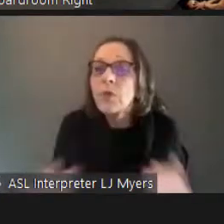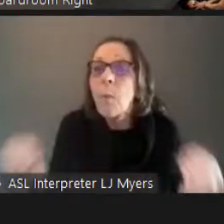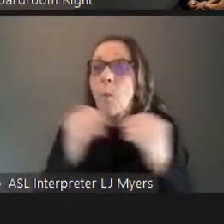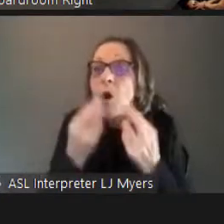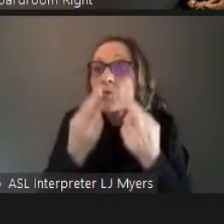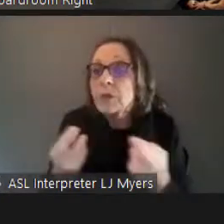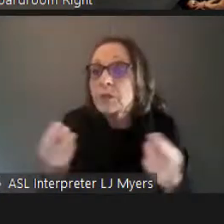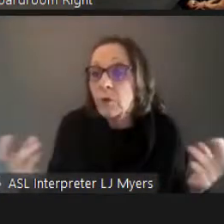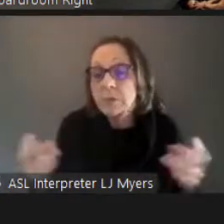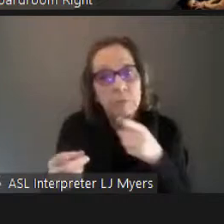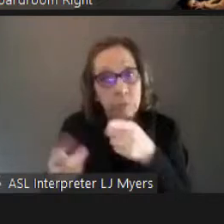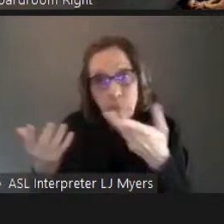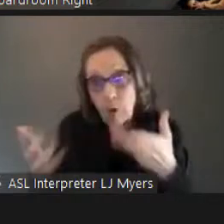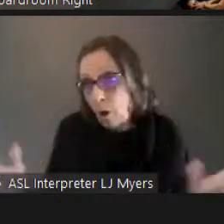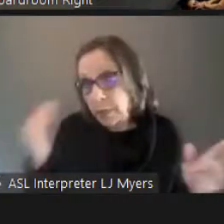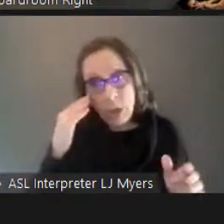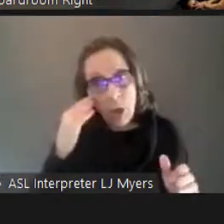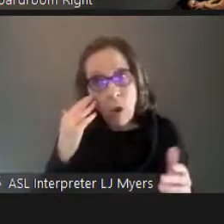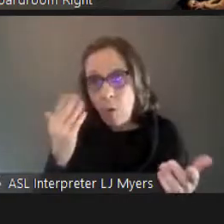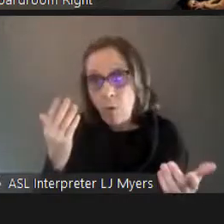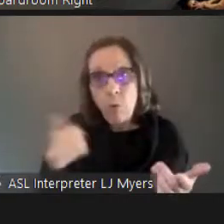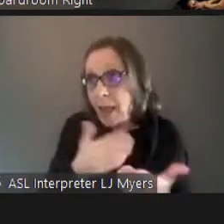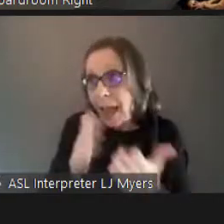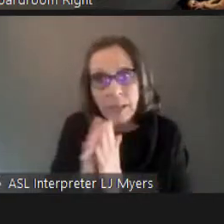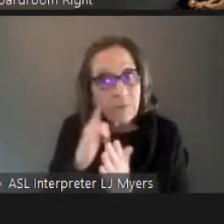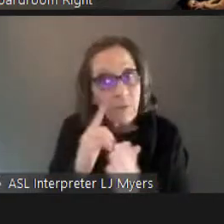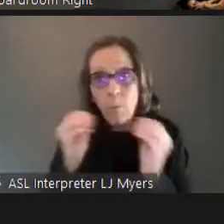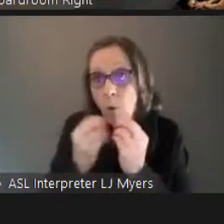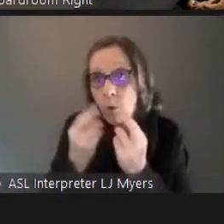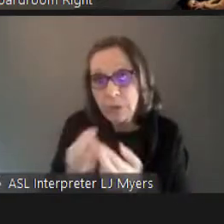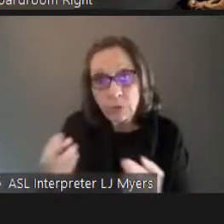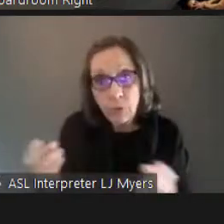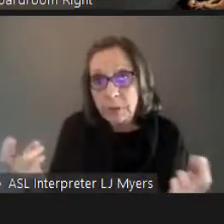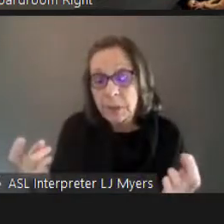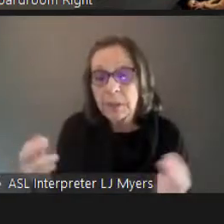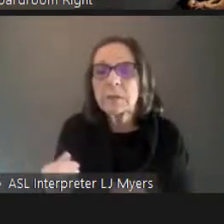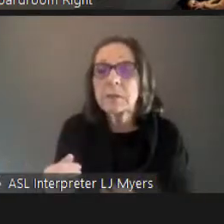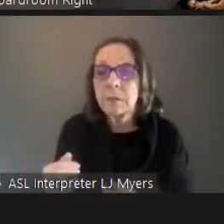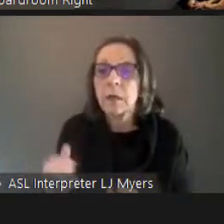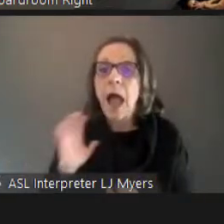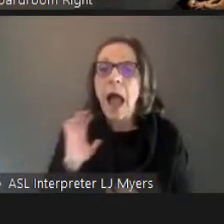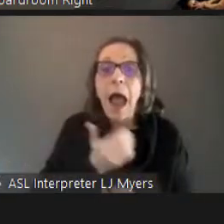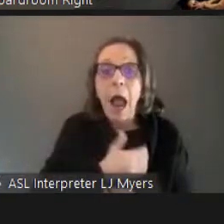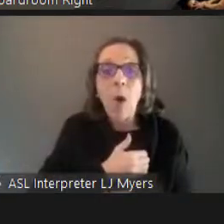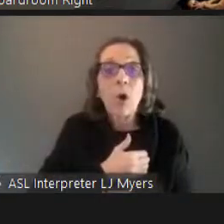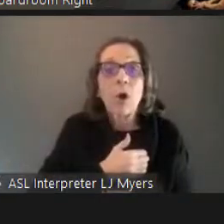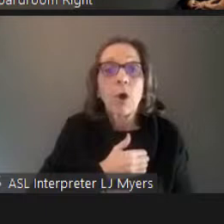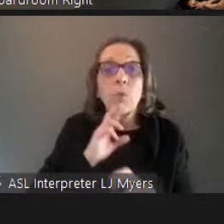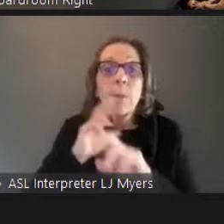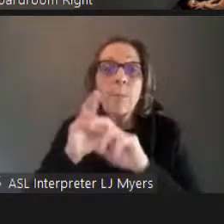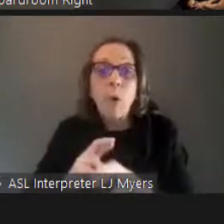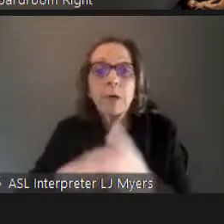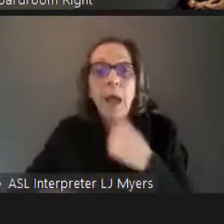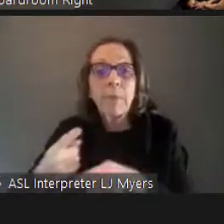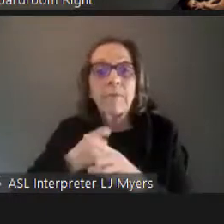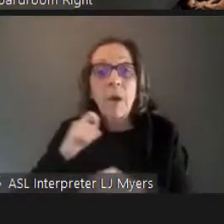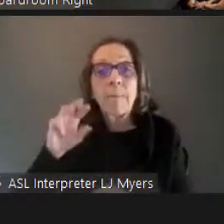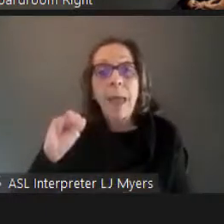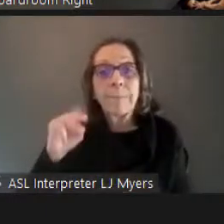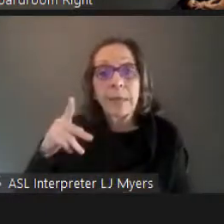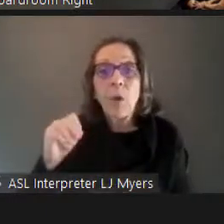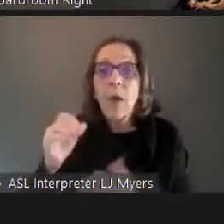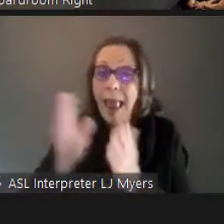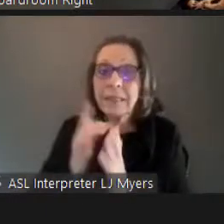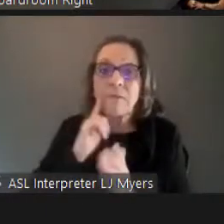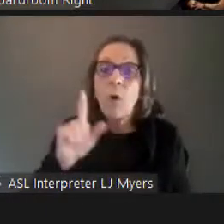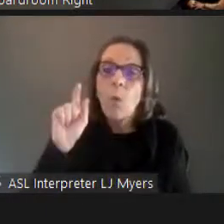probably already know have been asked for with the part report that's coming out of the region here from the MPO. They're asking